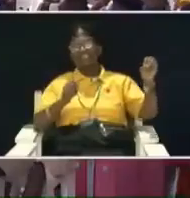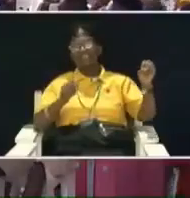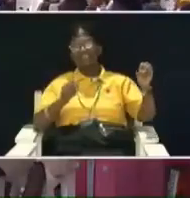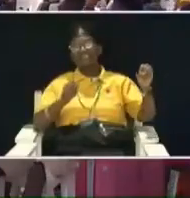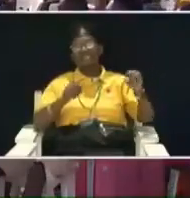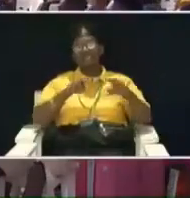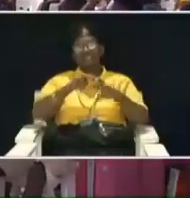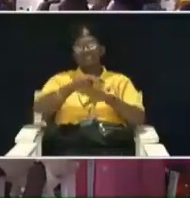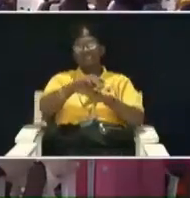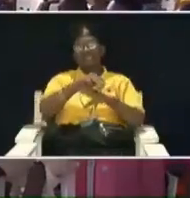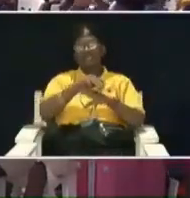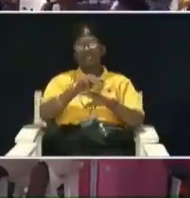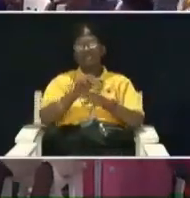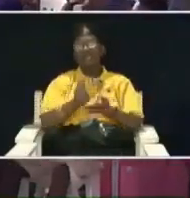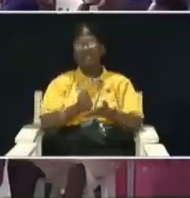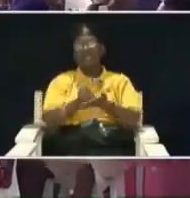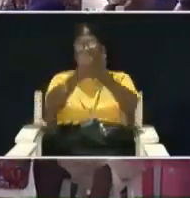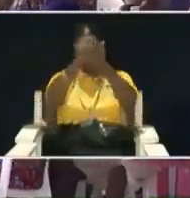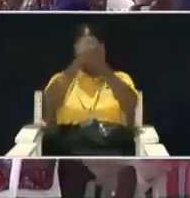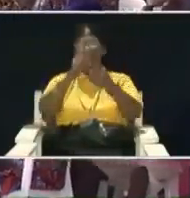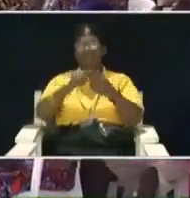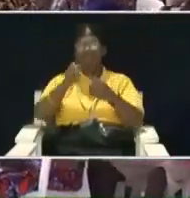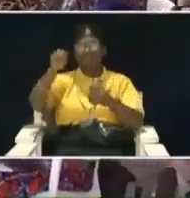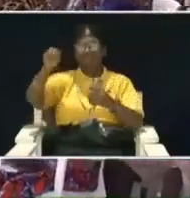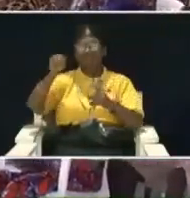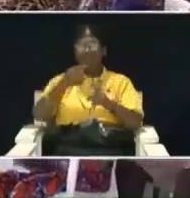Send help to them from the west.